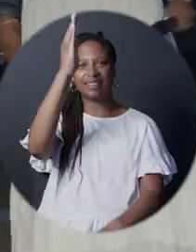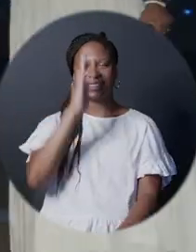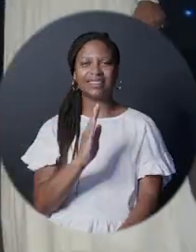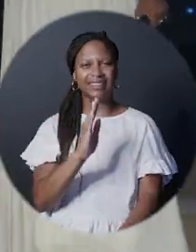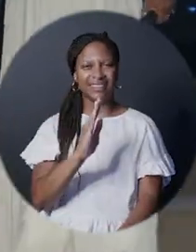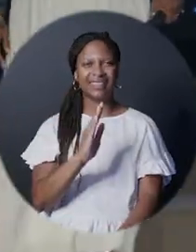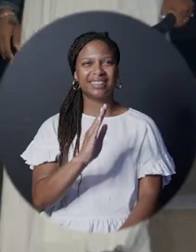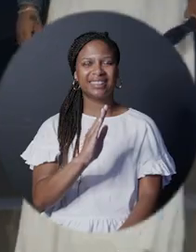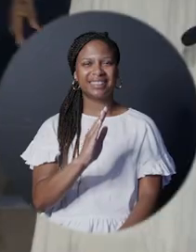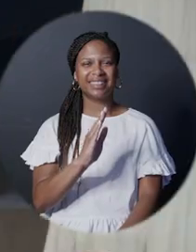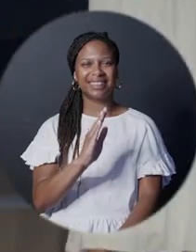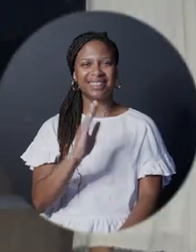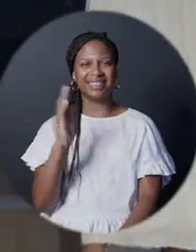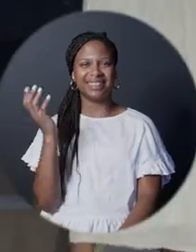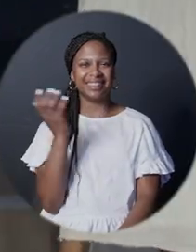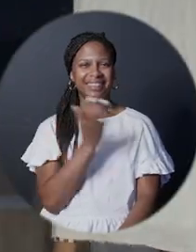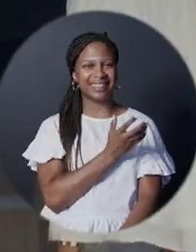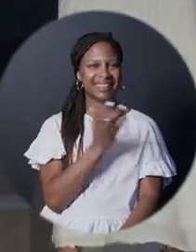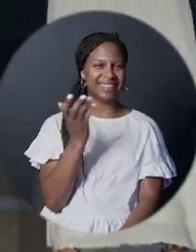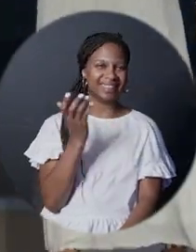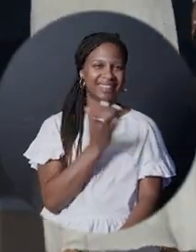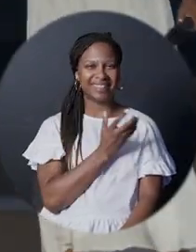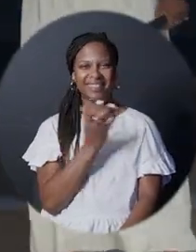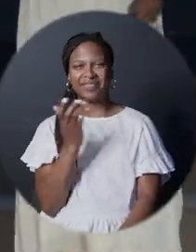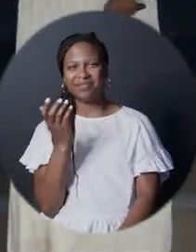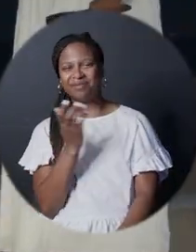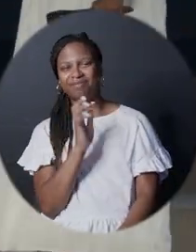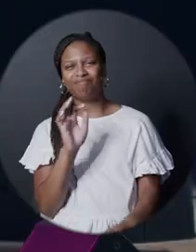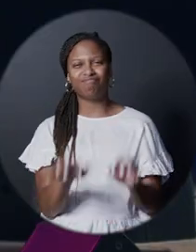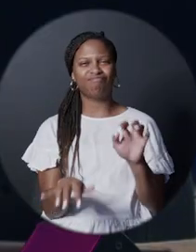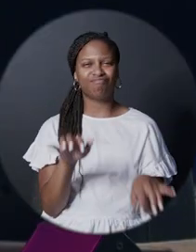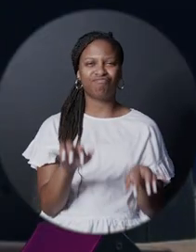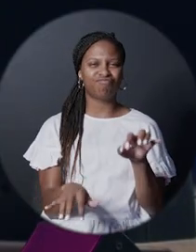give God.